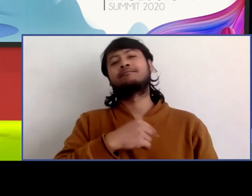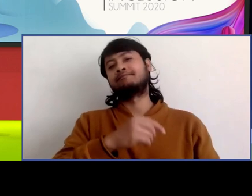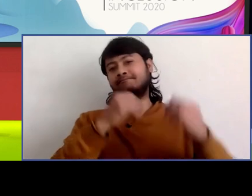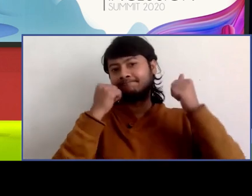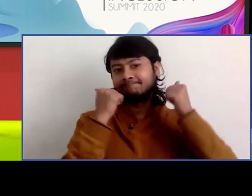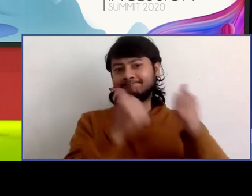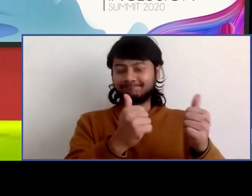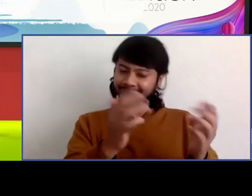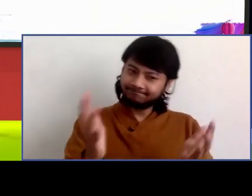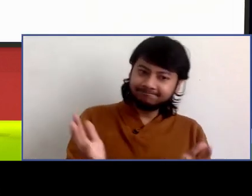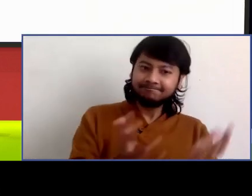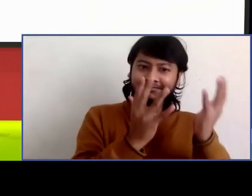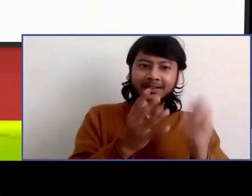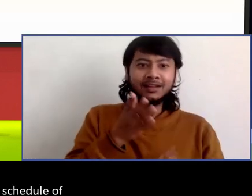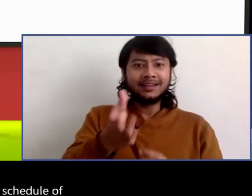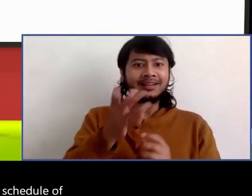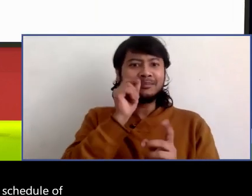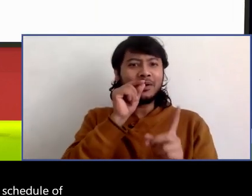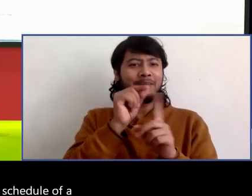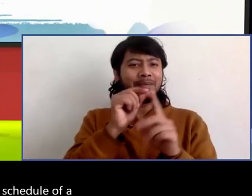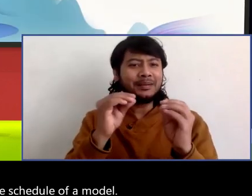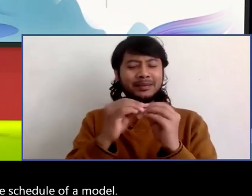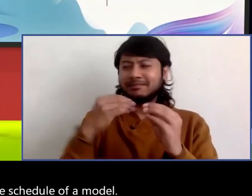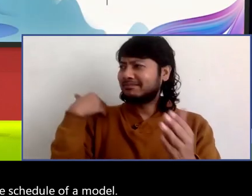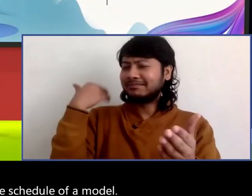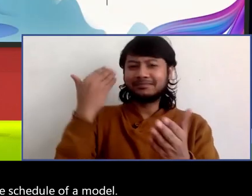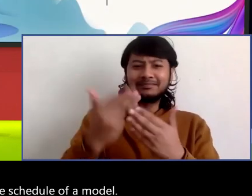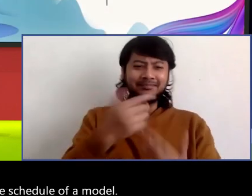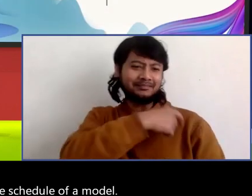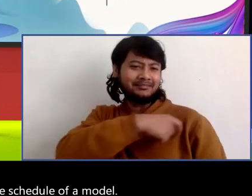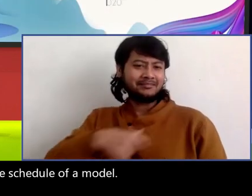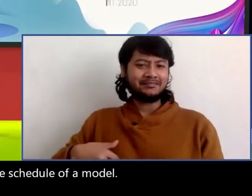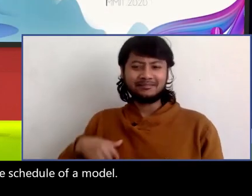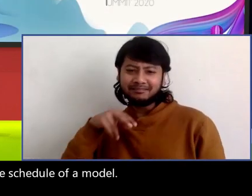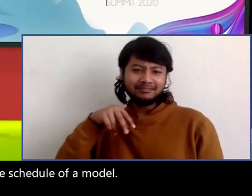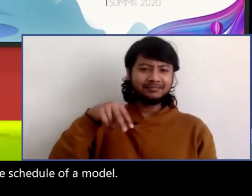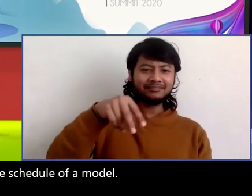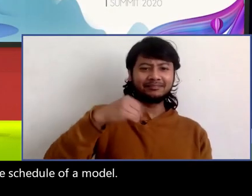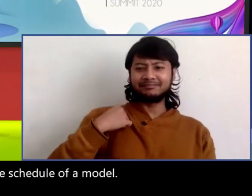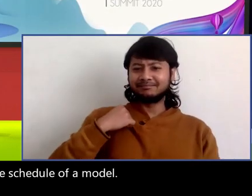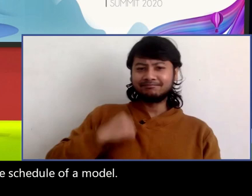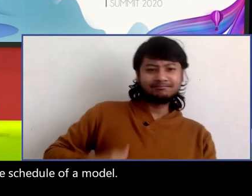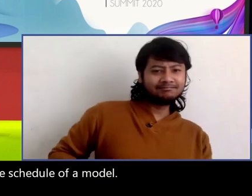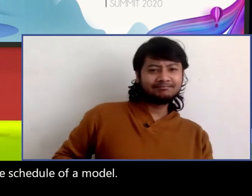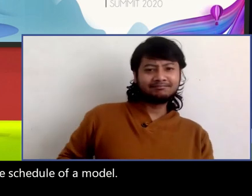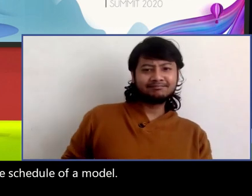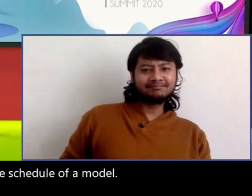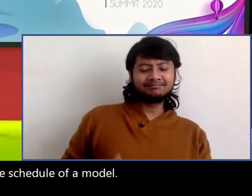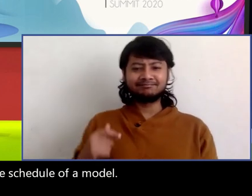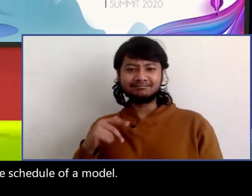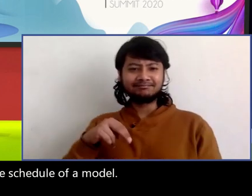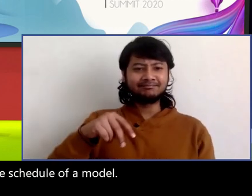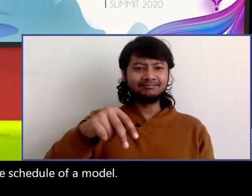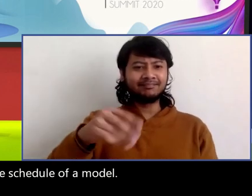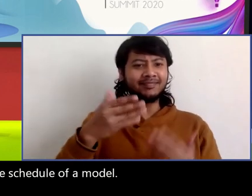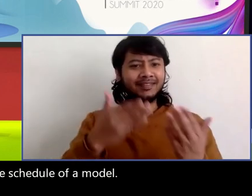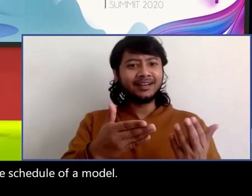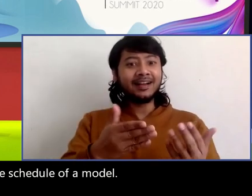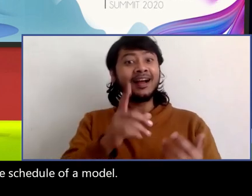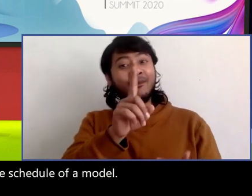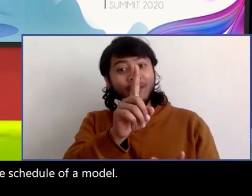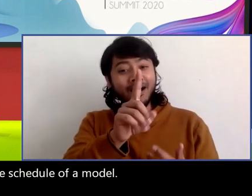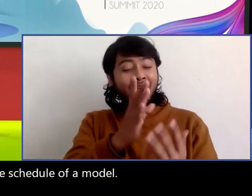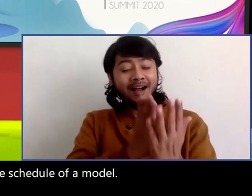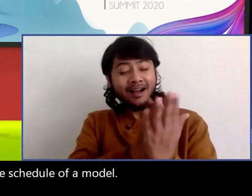schedule of a model. And Pranav is just not a model, but Pranav Bakshi is also a photographer.